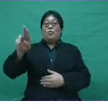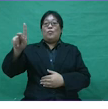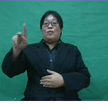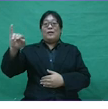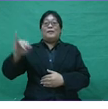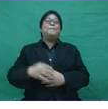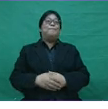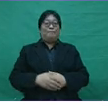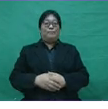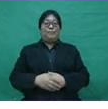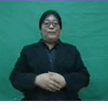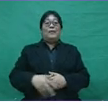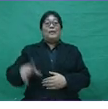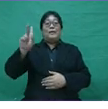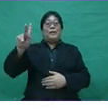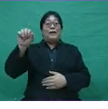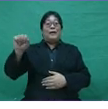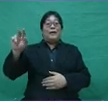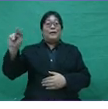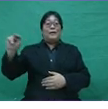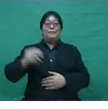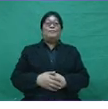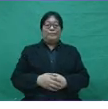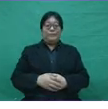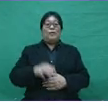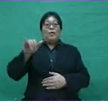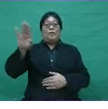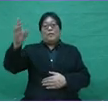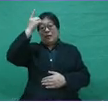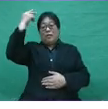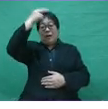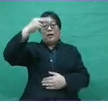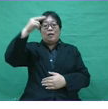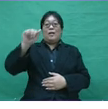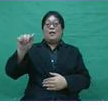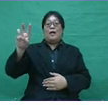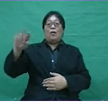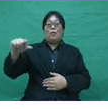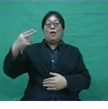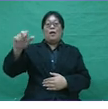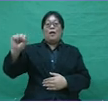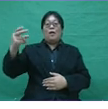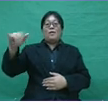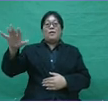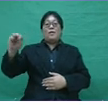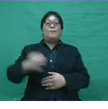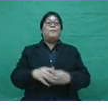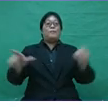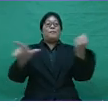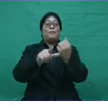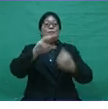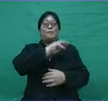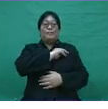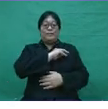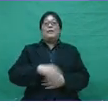Chief Secretary to the Government. Yang berhormat Dato Haji Awang bin Hashim, Deputy Minister of Human